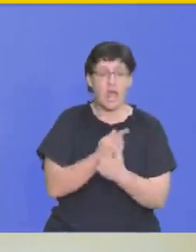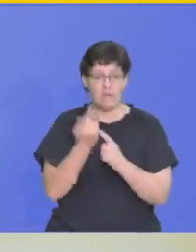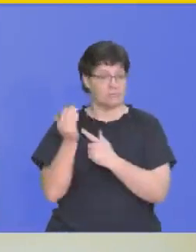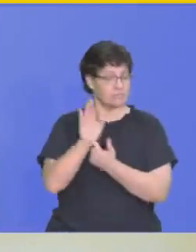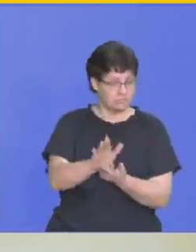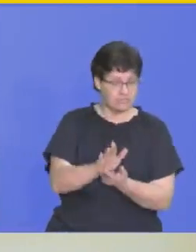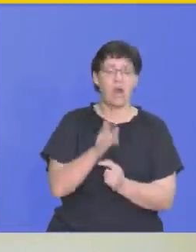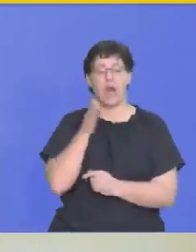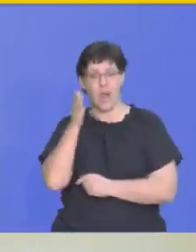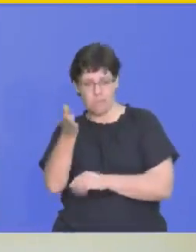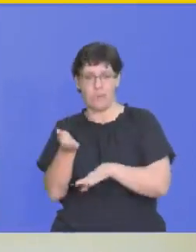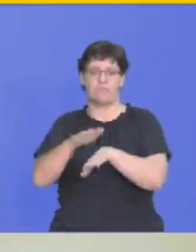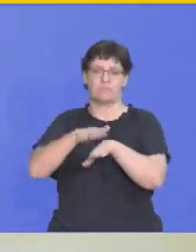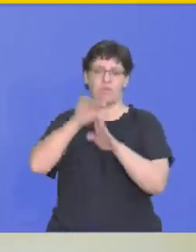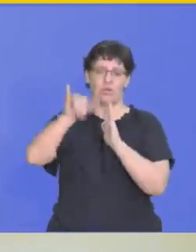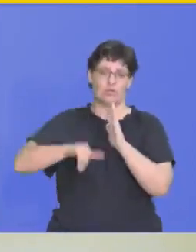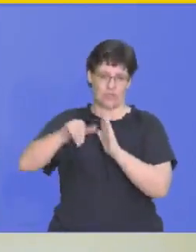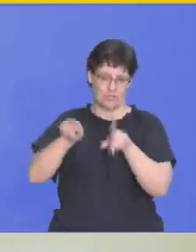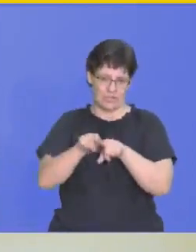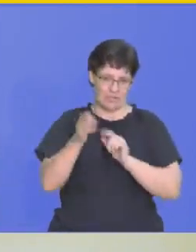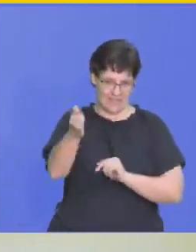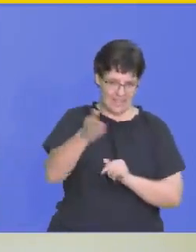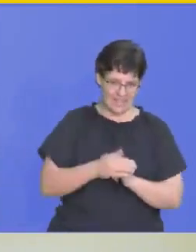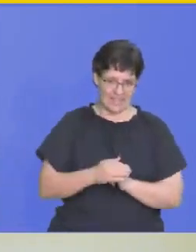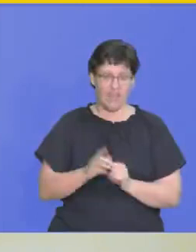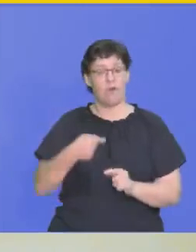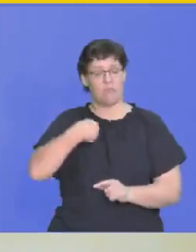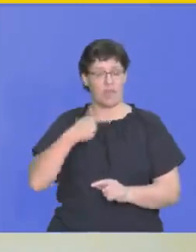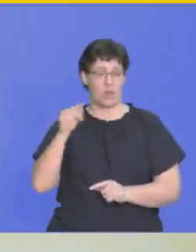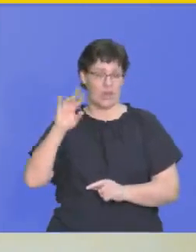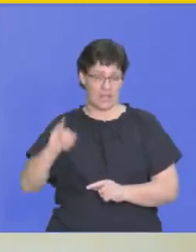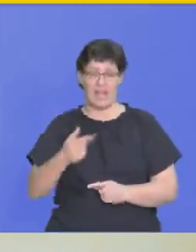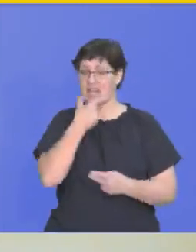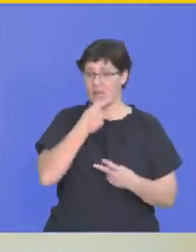any shows that you've missed when they air, they will be uploaded on YouTube as